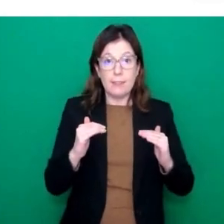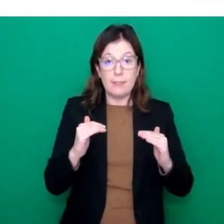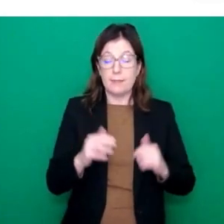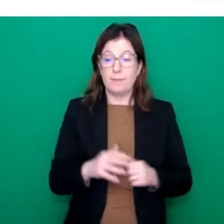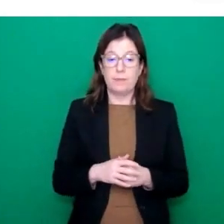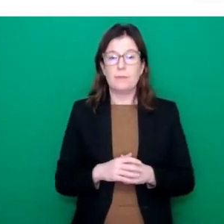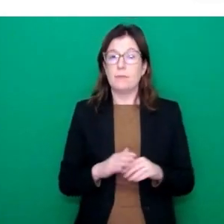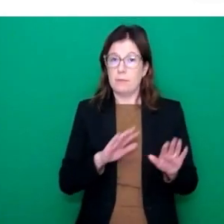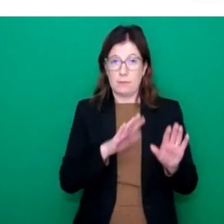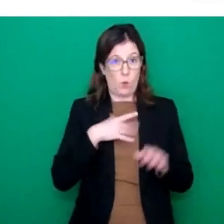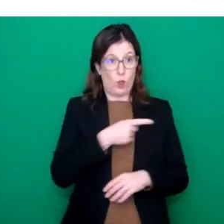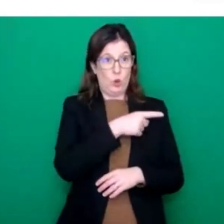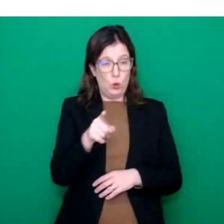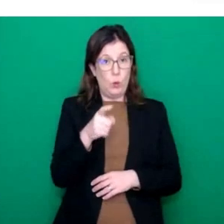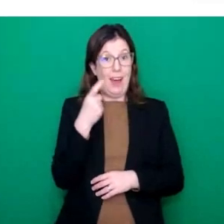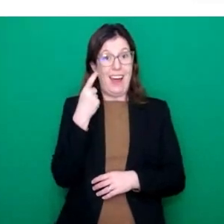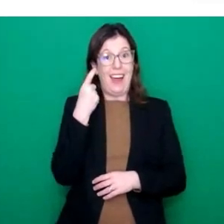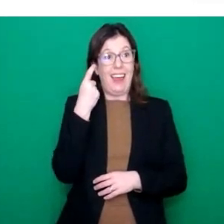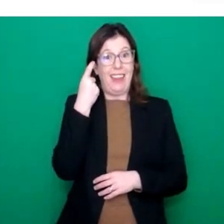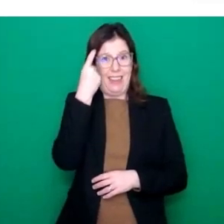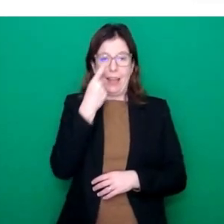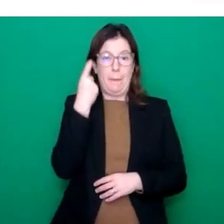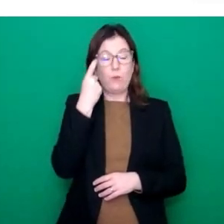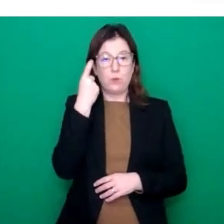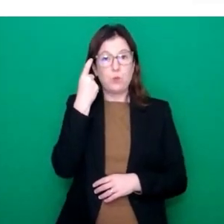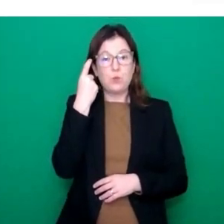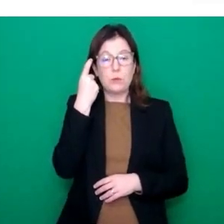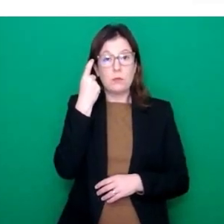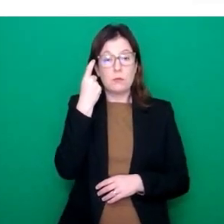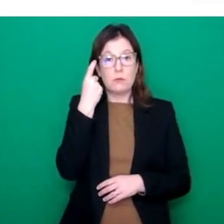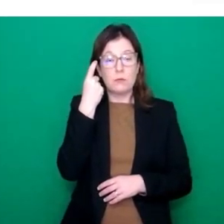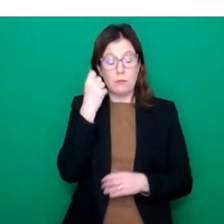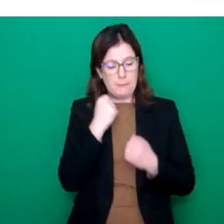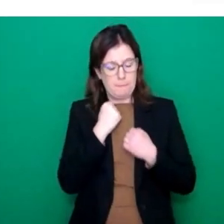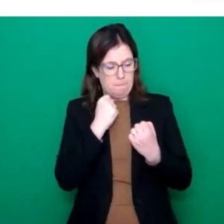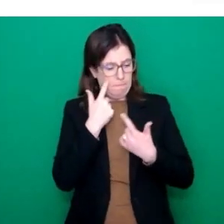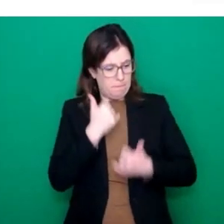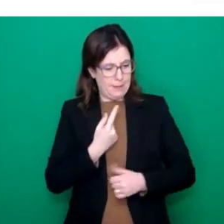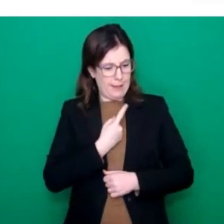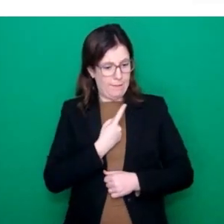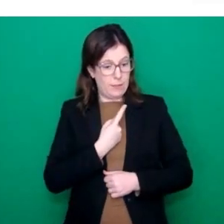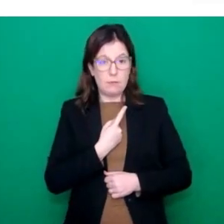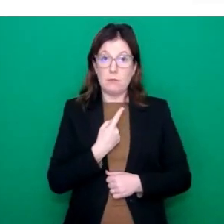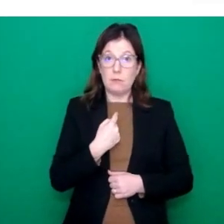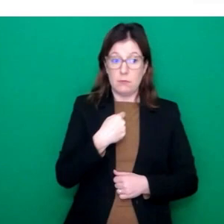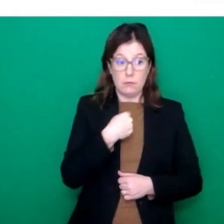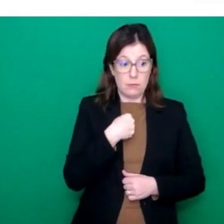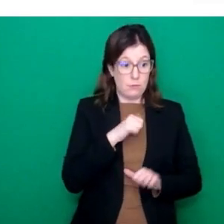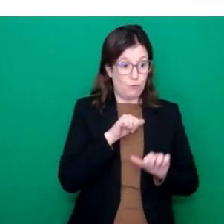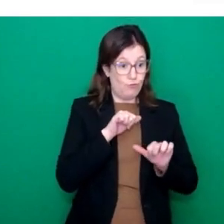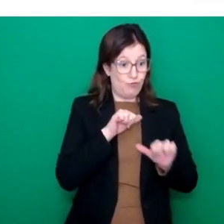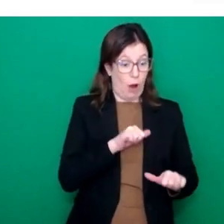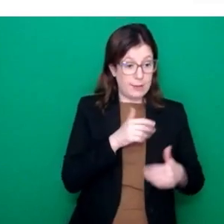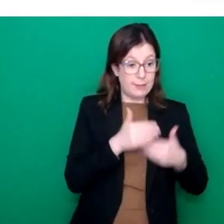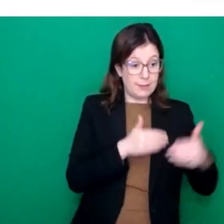like people to just take this into consideration and reflect. Doing things right